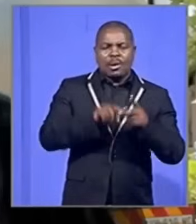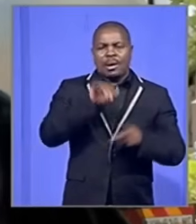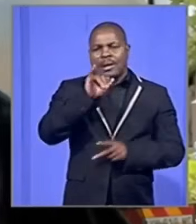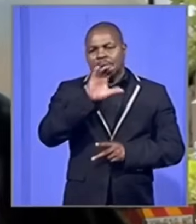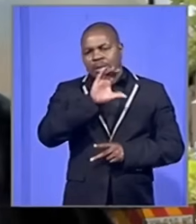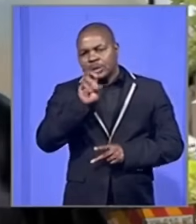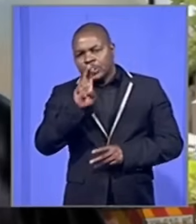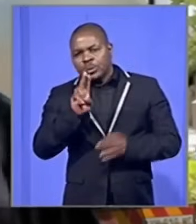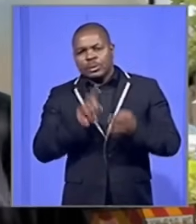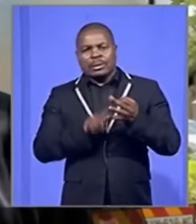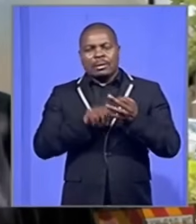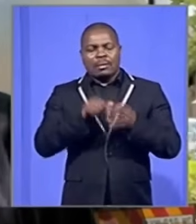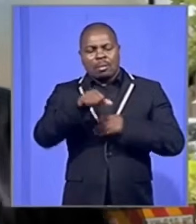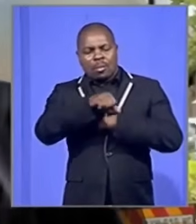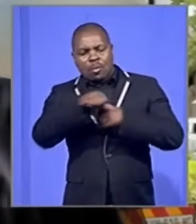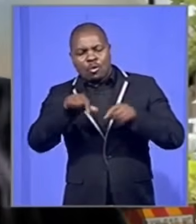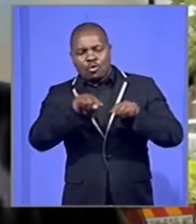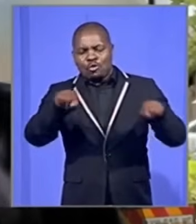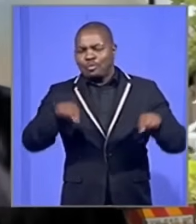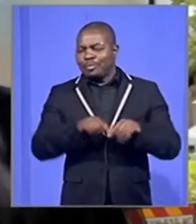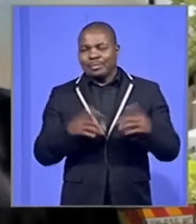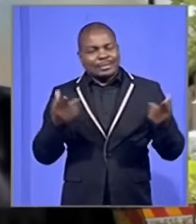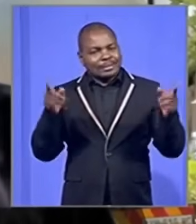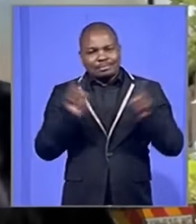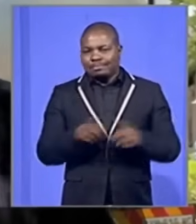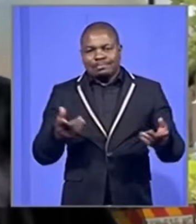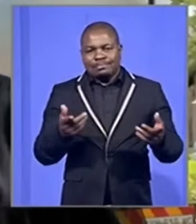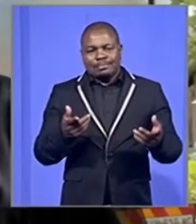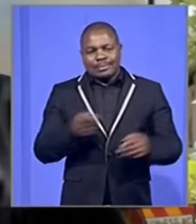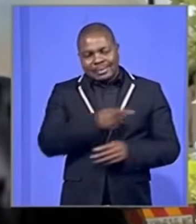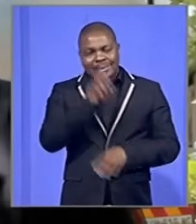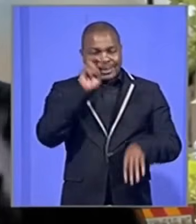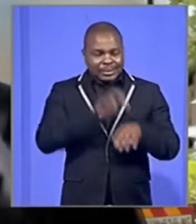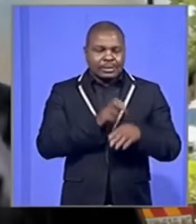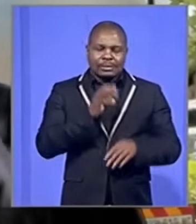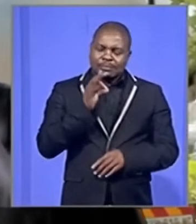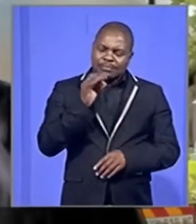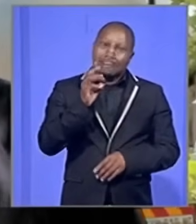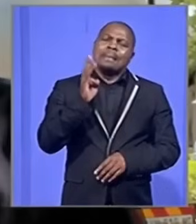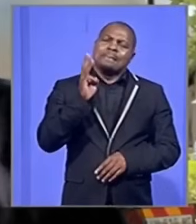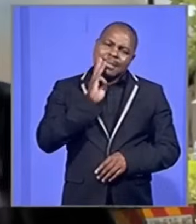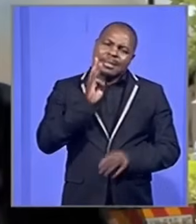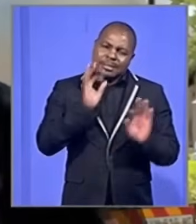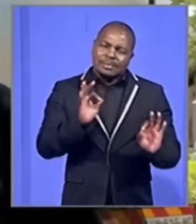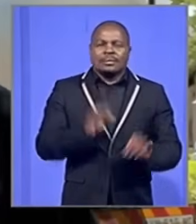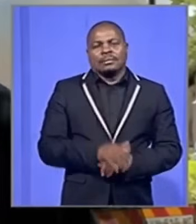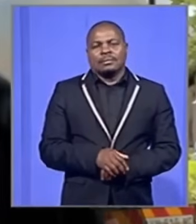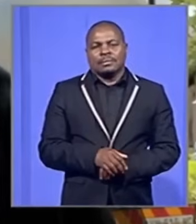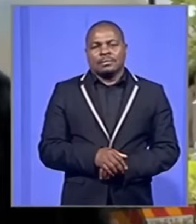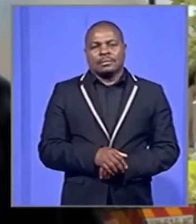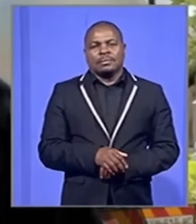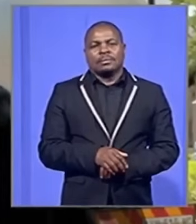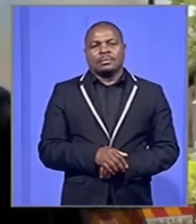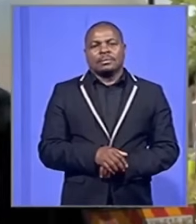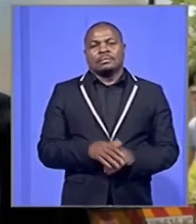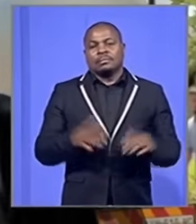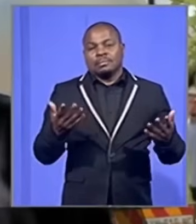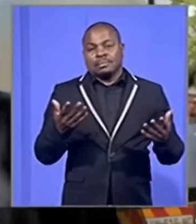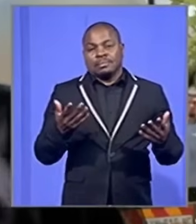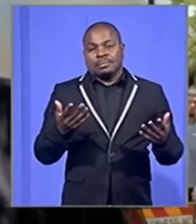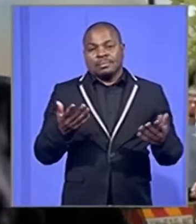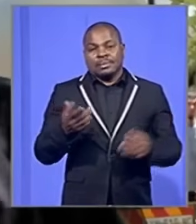you're looking at the operating theatres and that. So they obviously need water on a daily basis. So it's